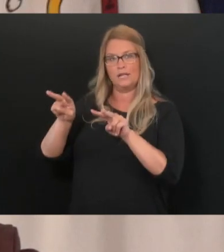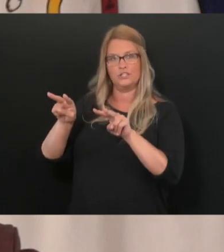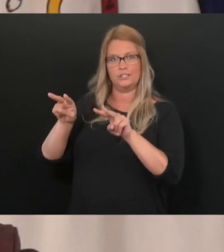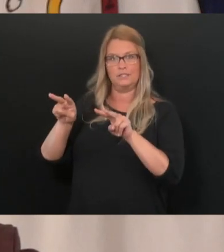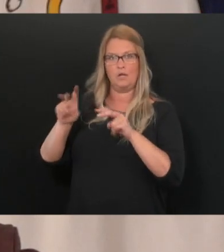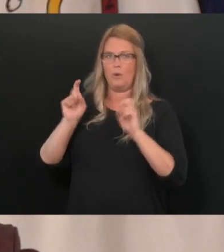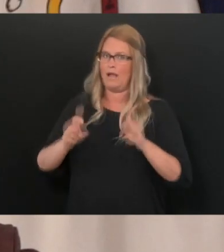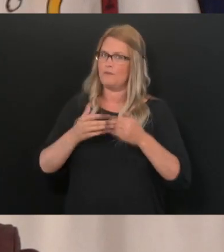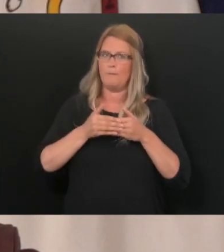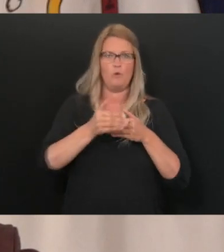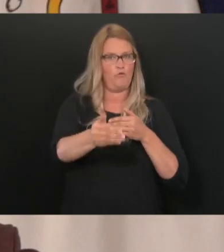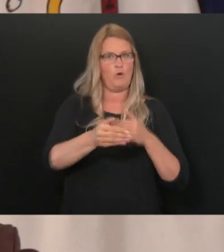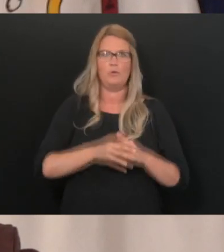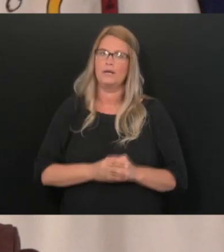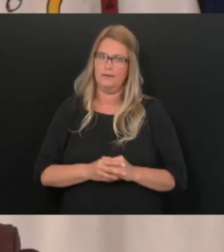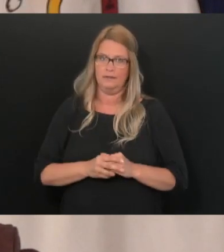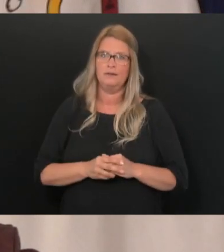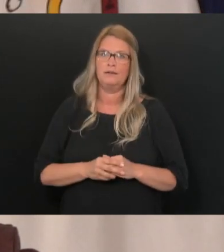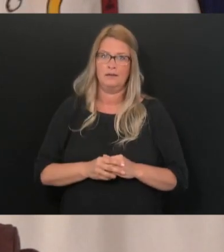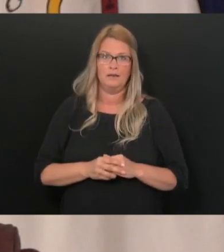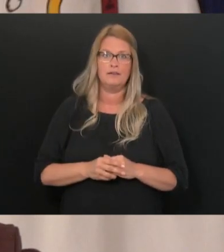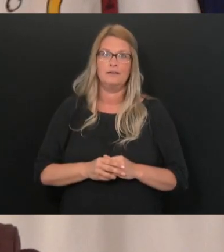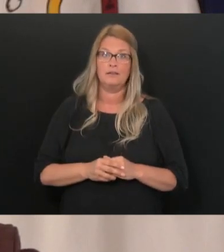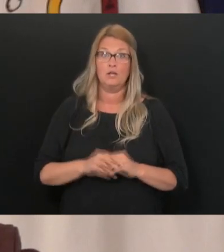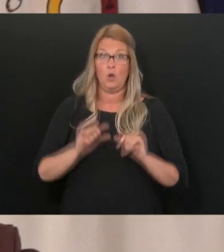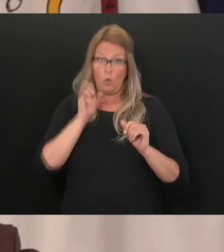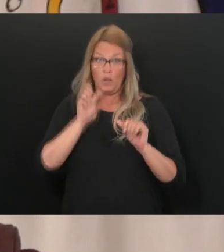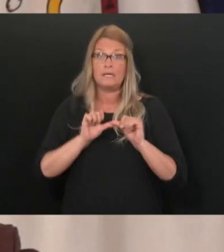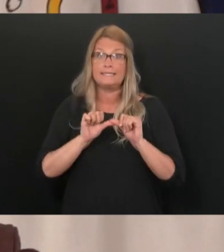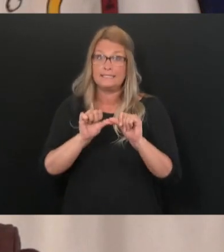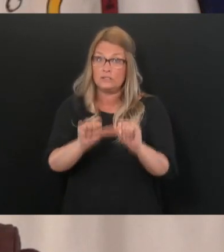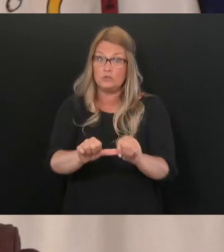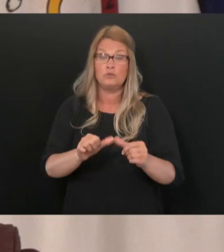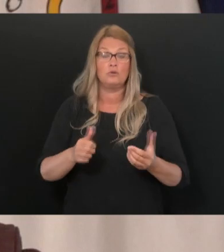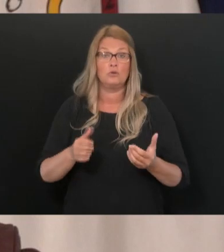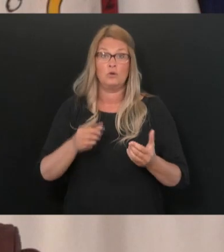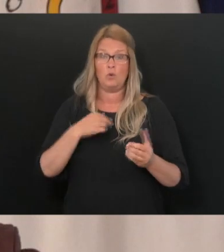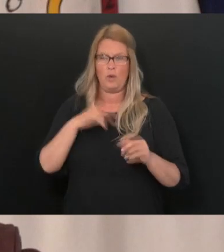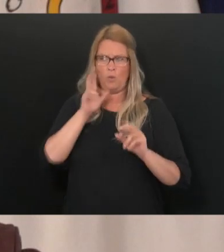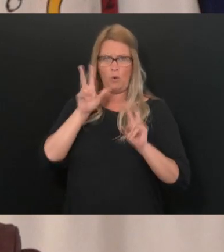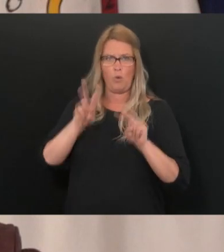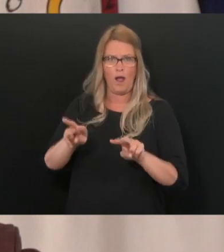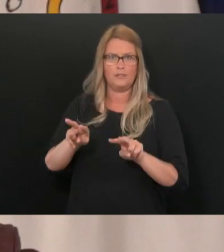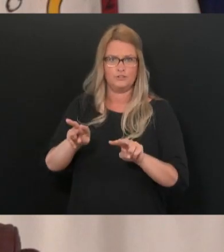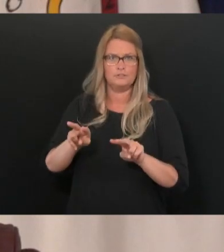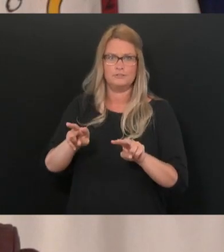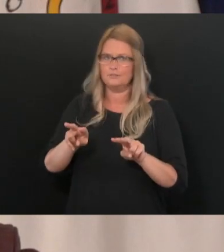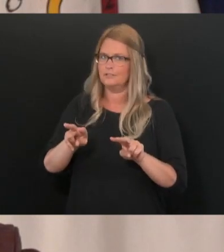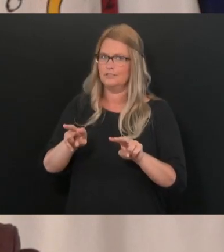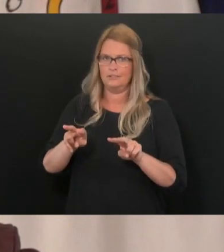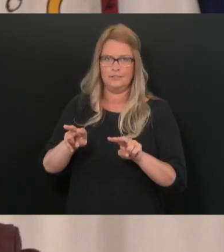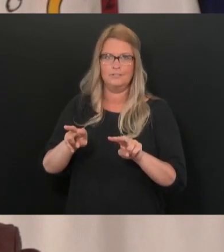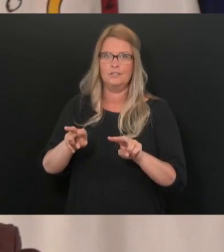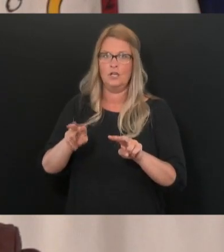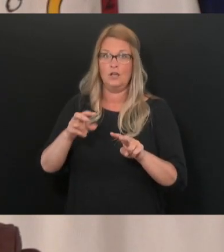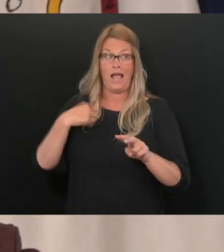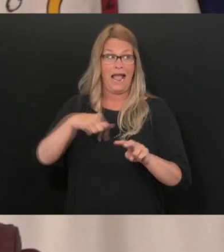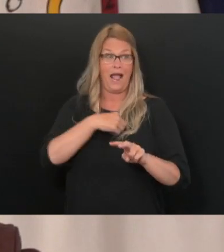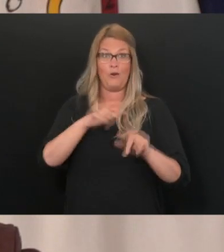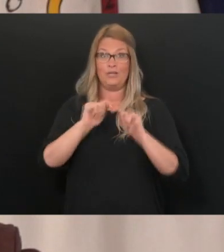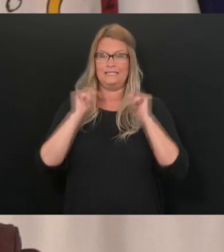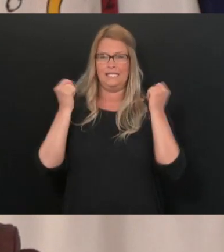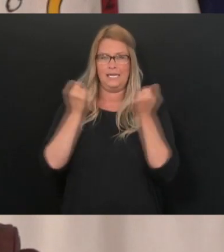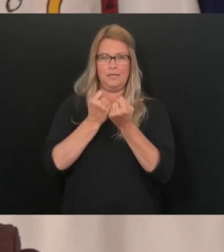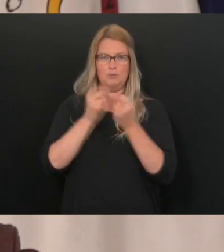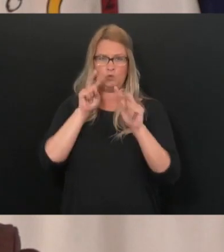Virginia, and we got to keep going. And as we keep going and everything, we'll watch. You've got a backup of people that are